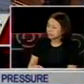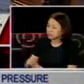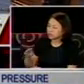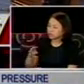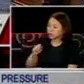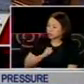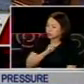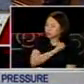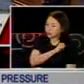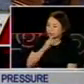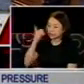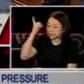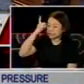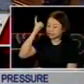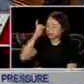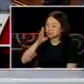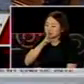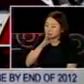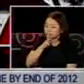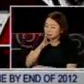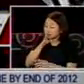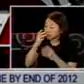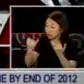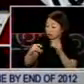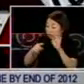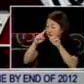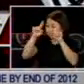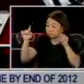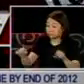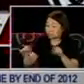halimbawa lamang, looking at your exhibit